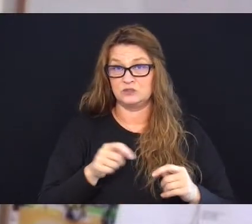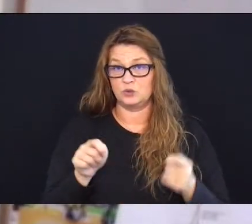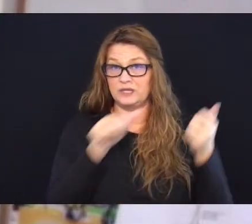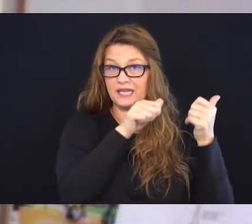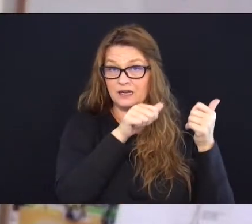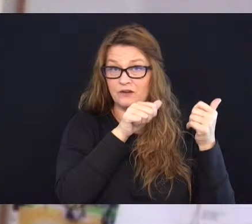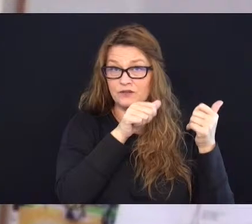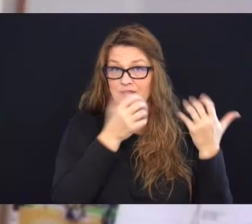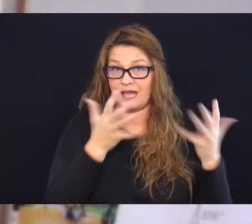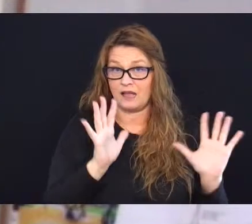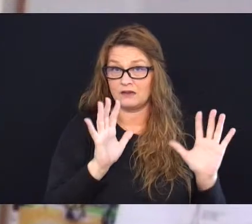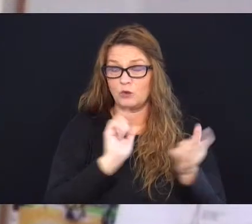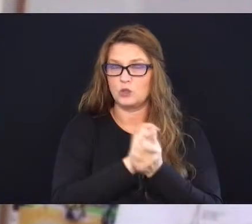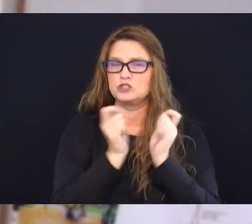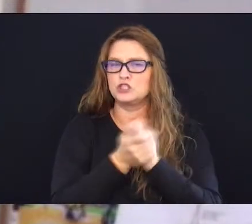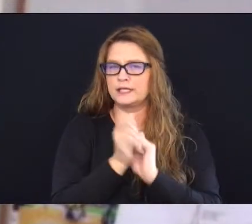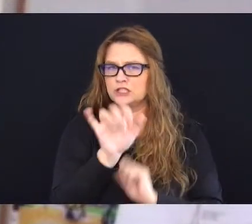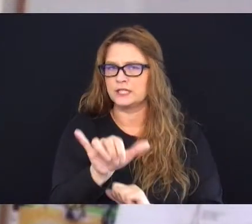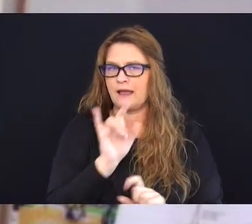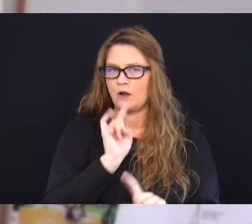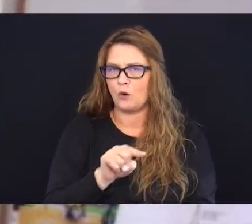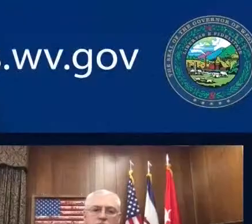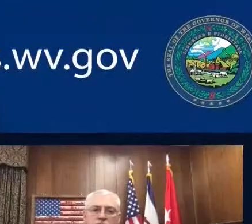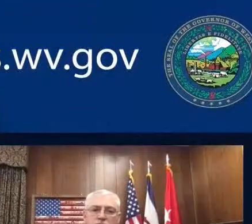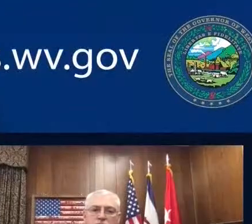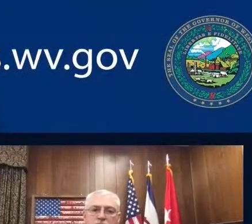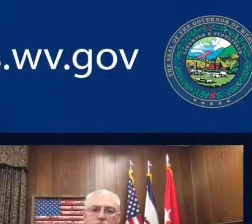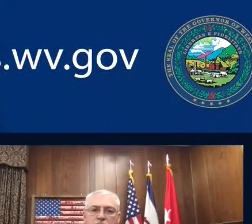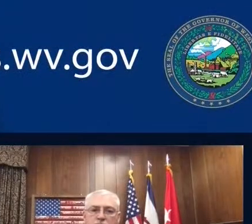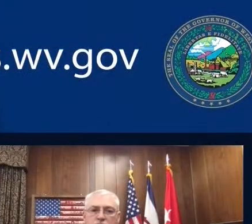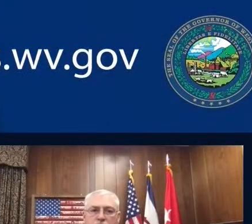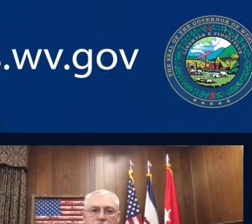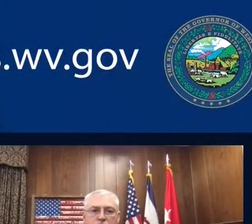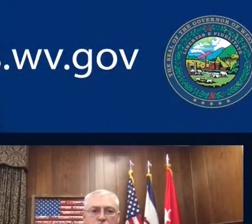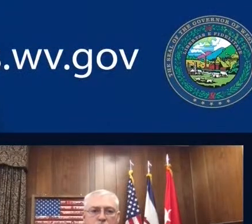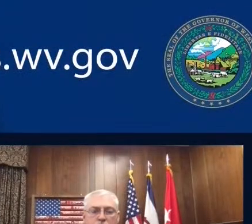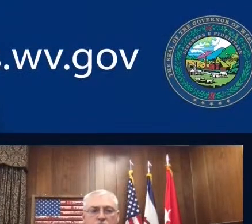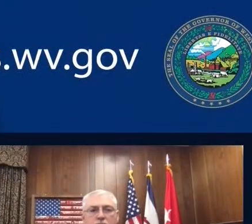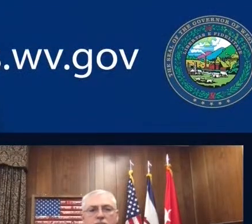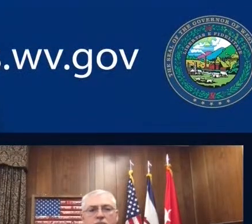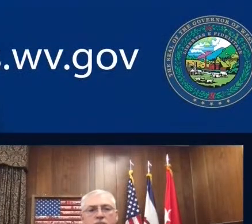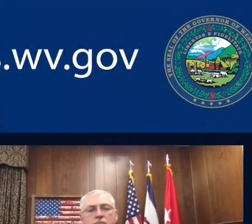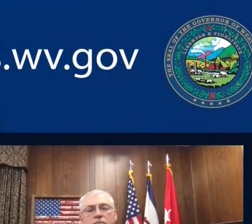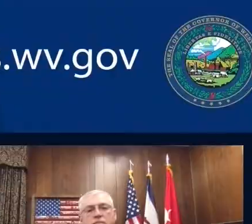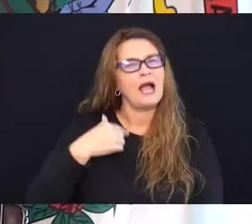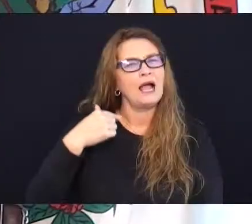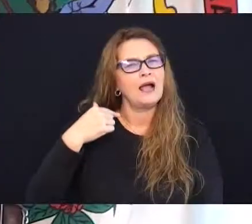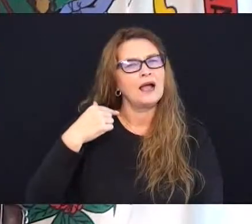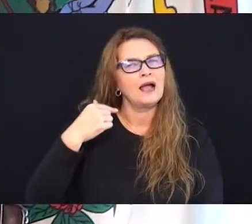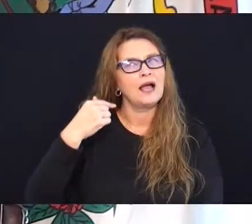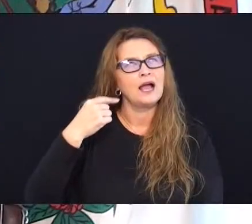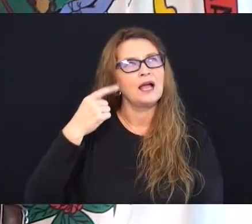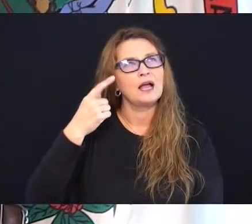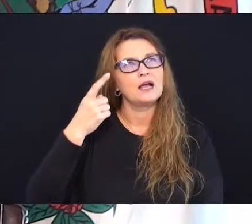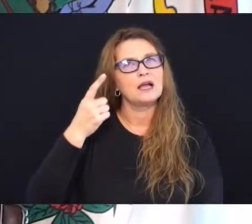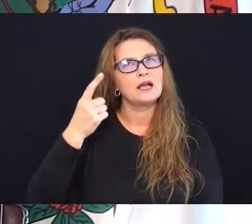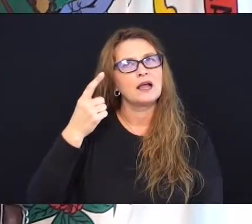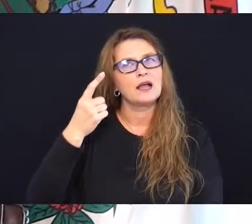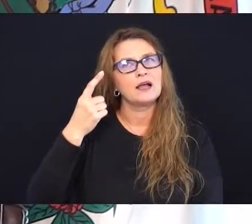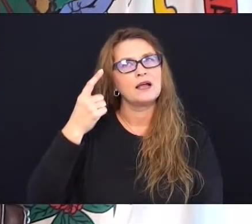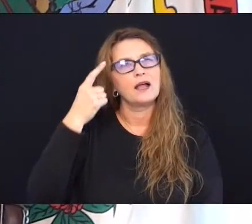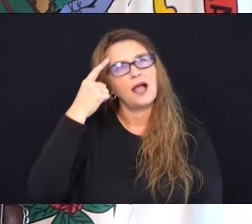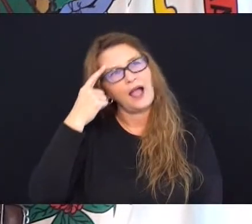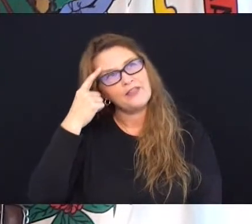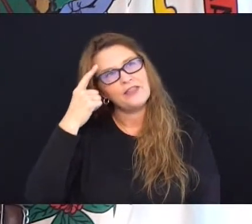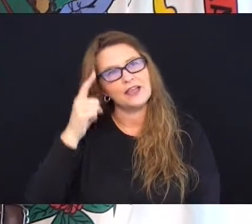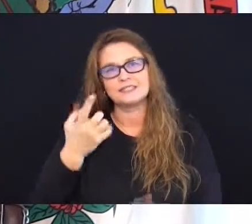sending that order? Thank you. Charles, I think, let's don't get,